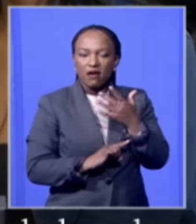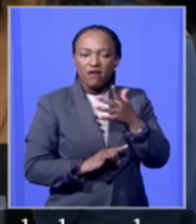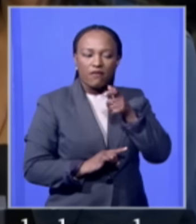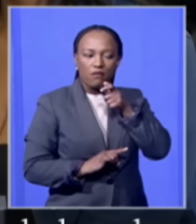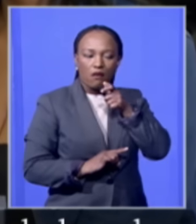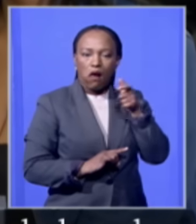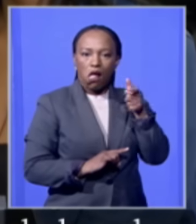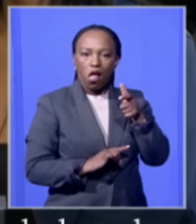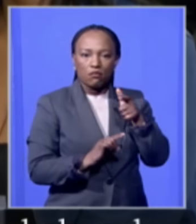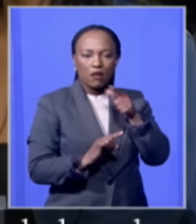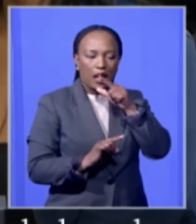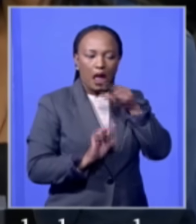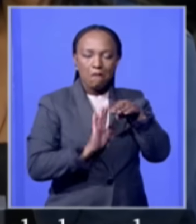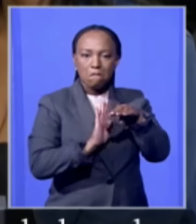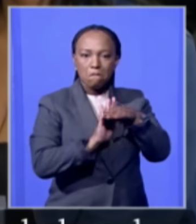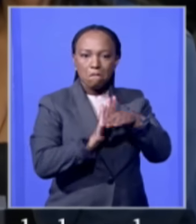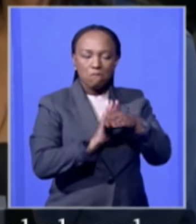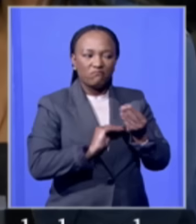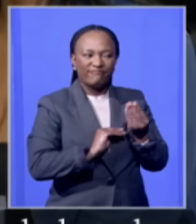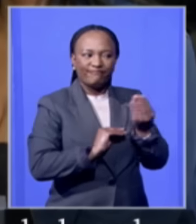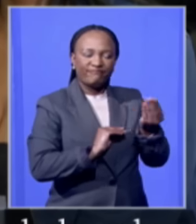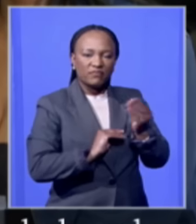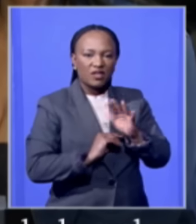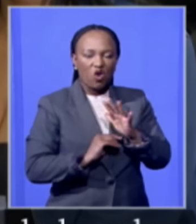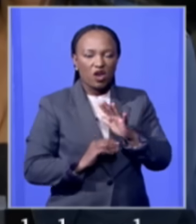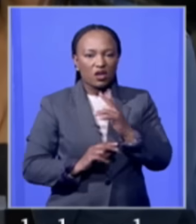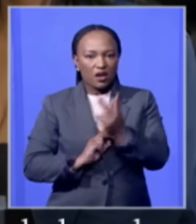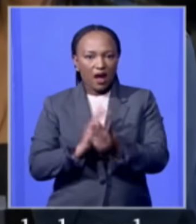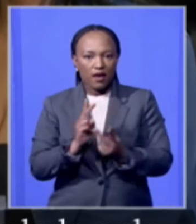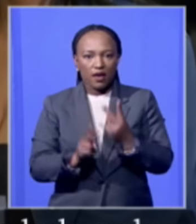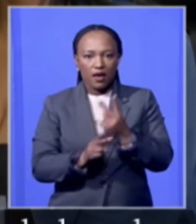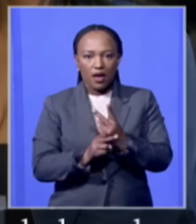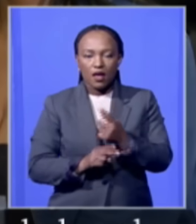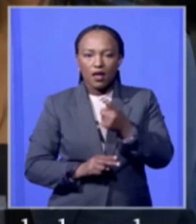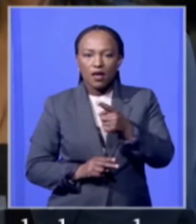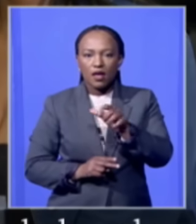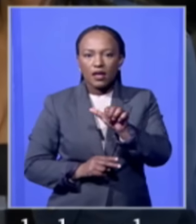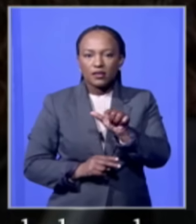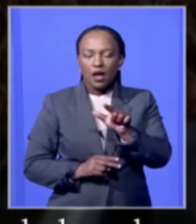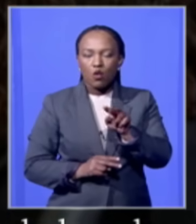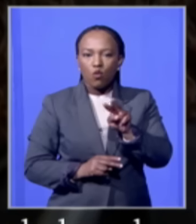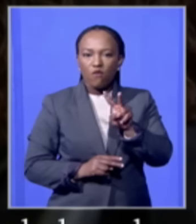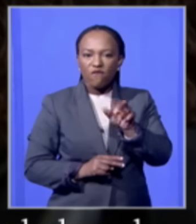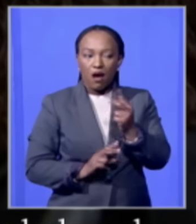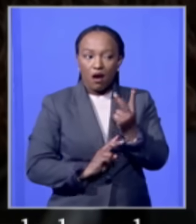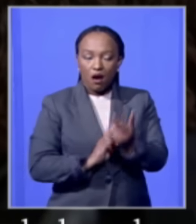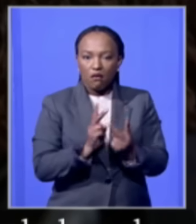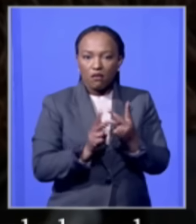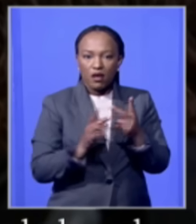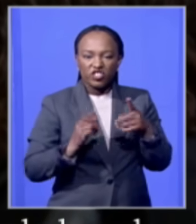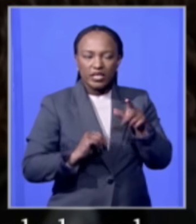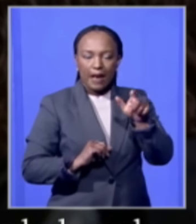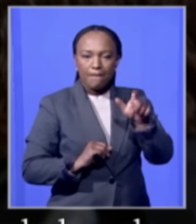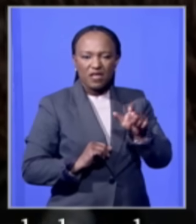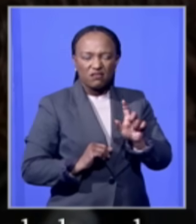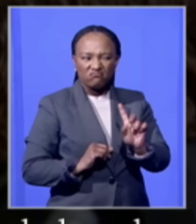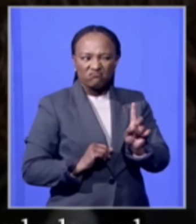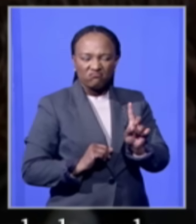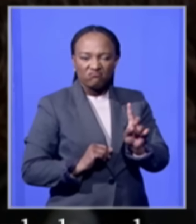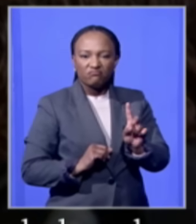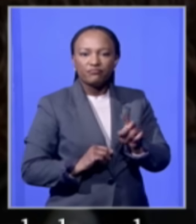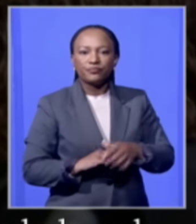hlohleletša mopresidente Cyril Ramaphosa gore a se ke a kgetha Mkhwanazi Gxaluva gape maemong a gagwe a bodulasetulo